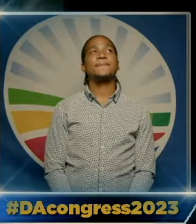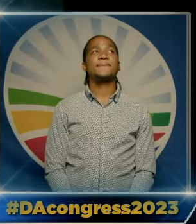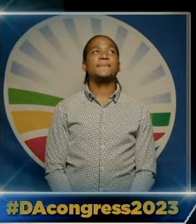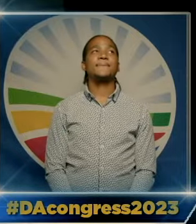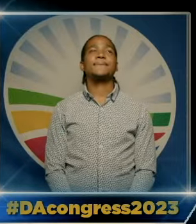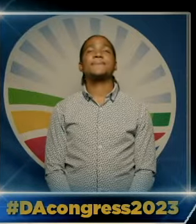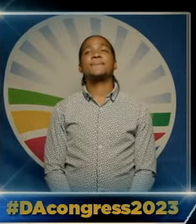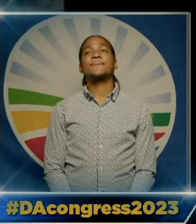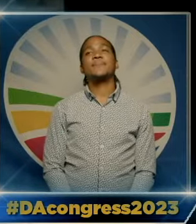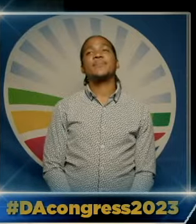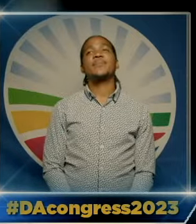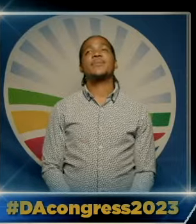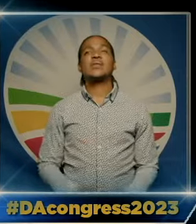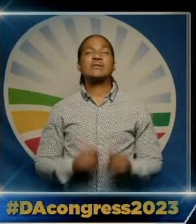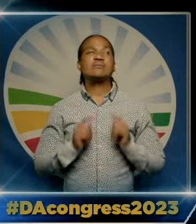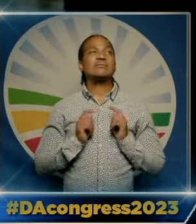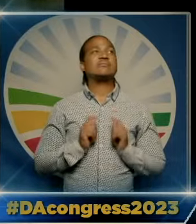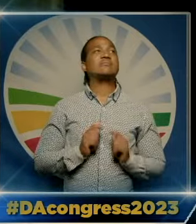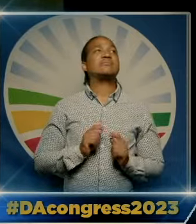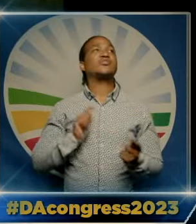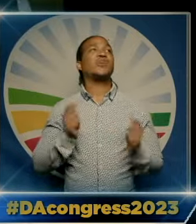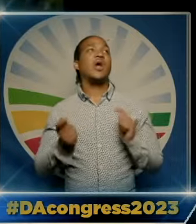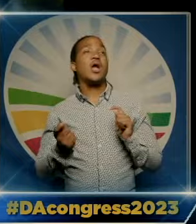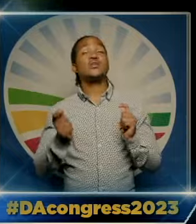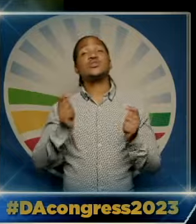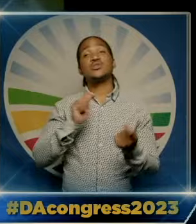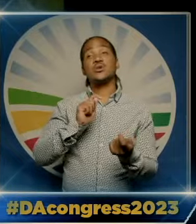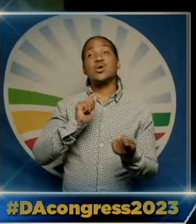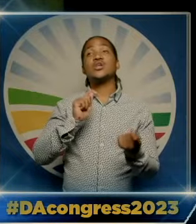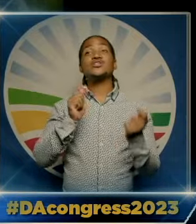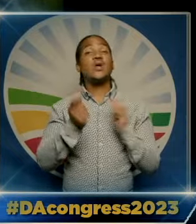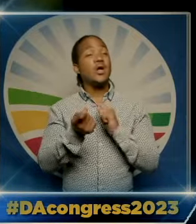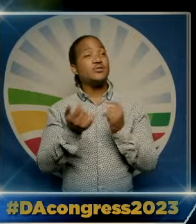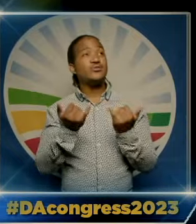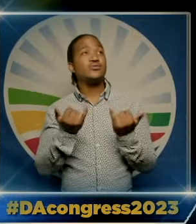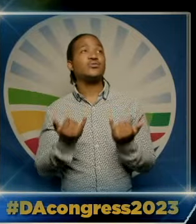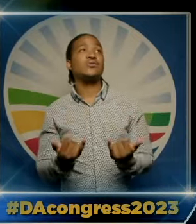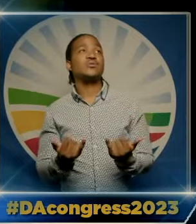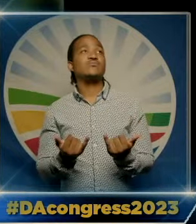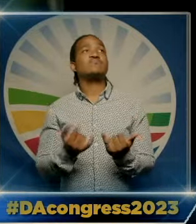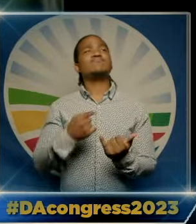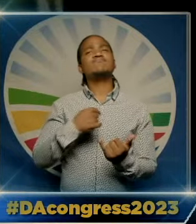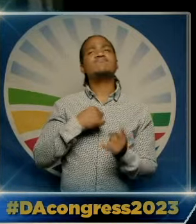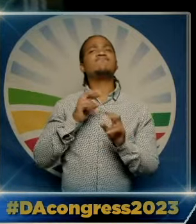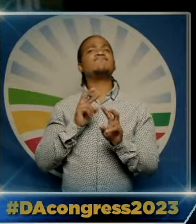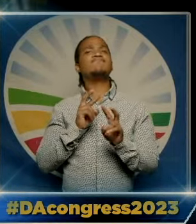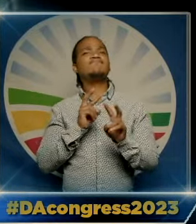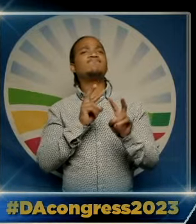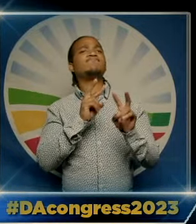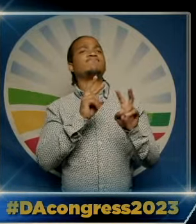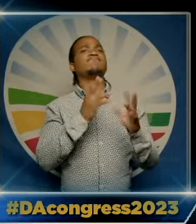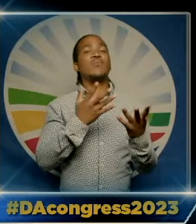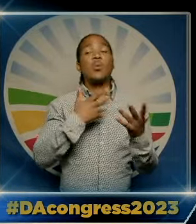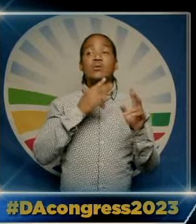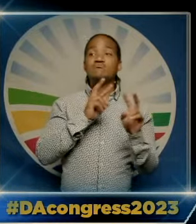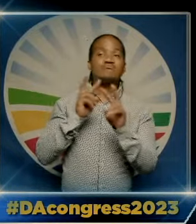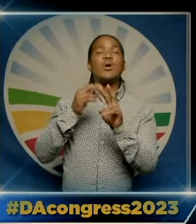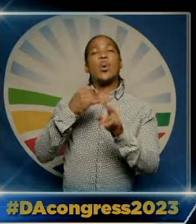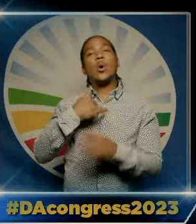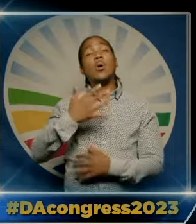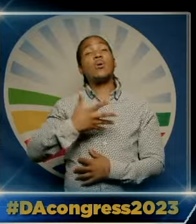die vote, my mense jumpie. Change, change, change today. No, I won't look the other way. We